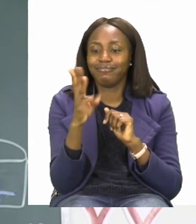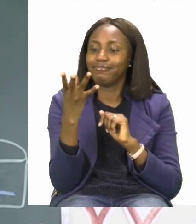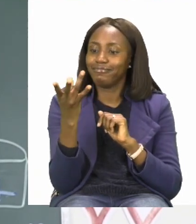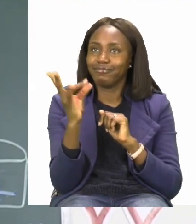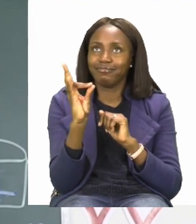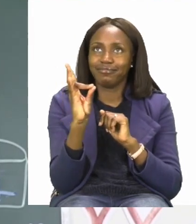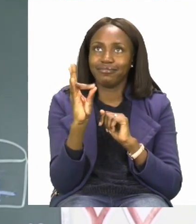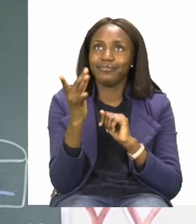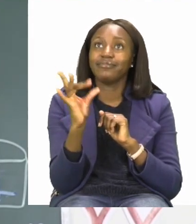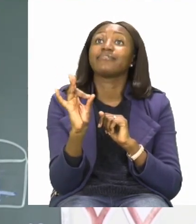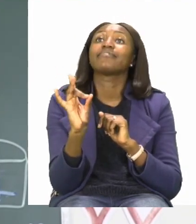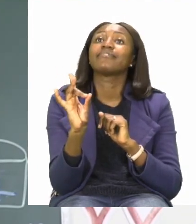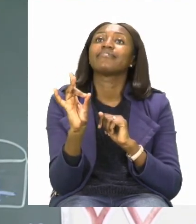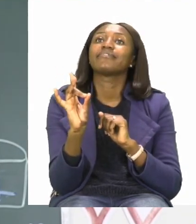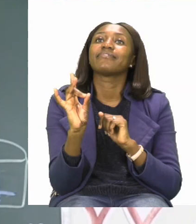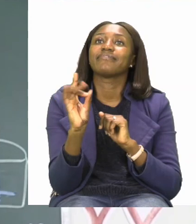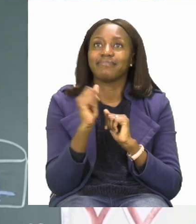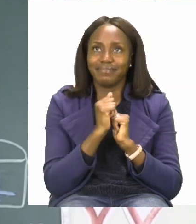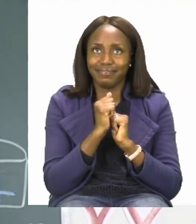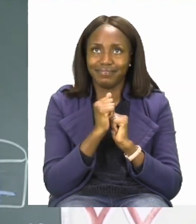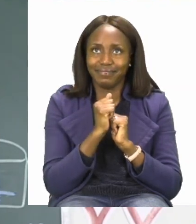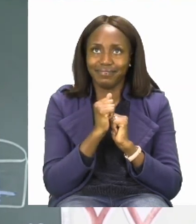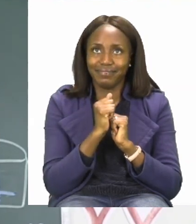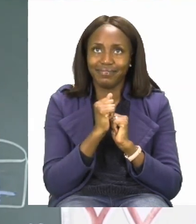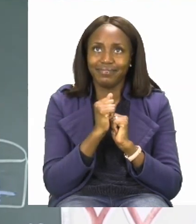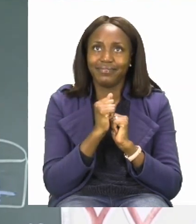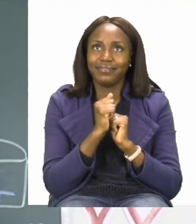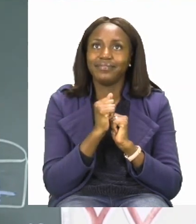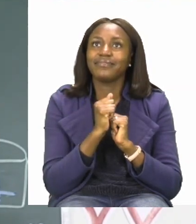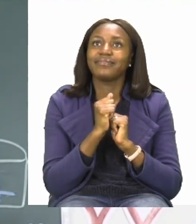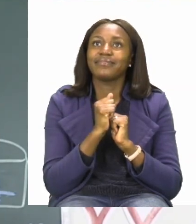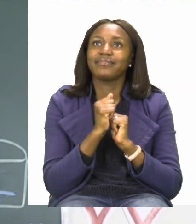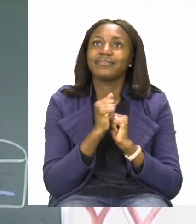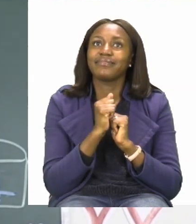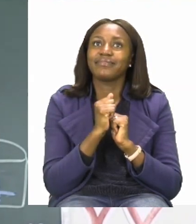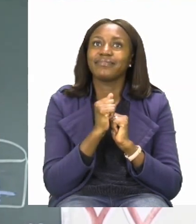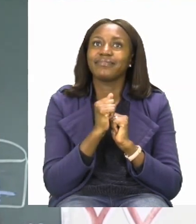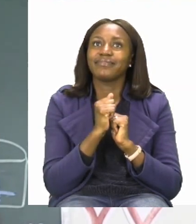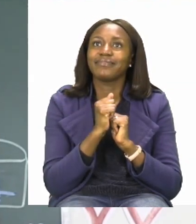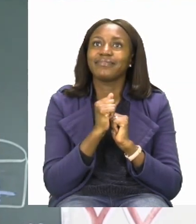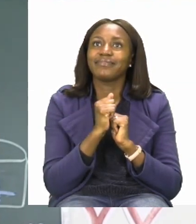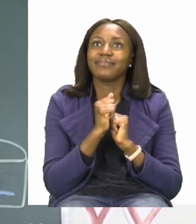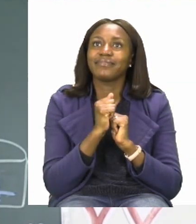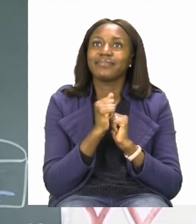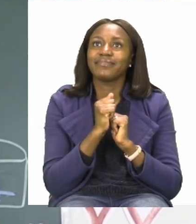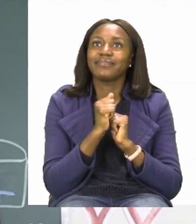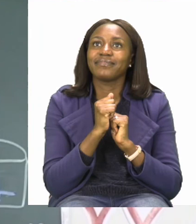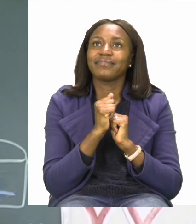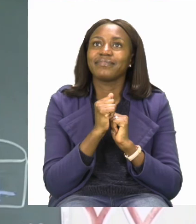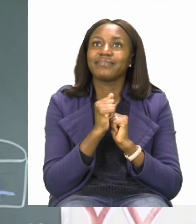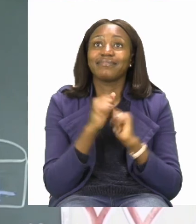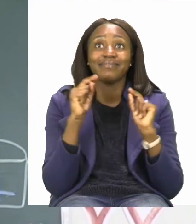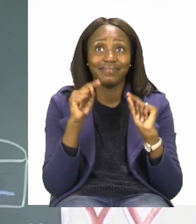6, 7, 8. My answer is 8 as well. So